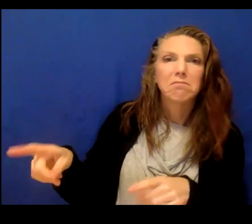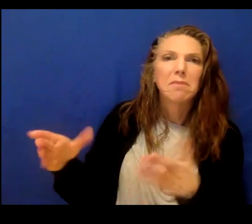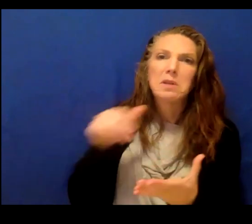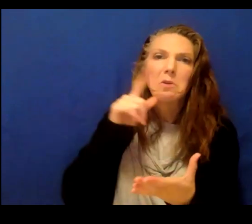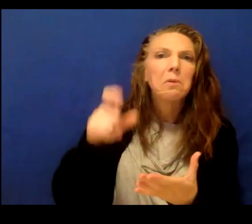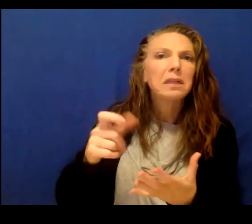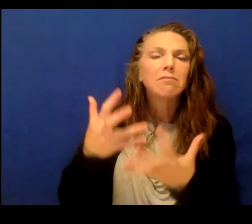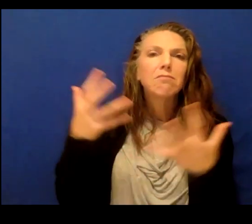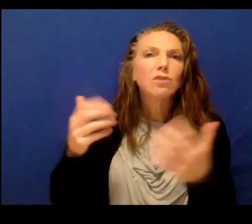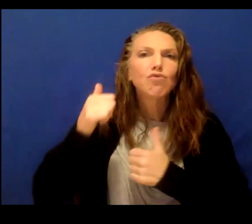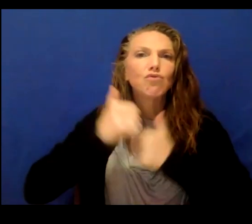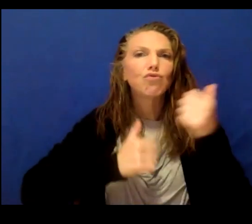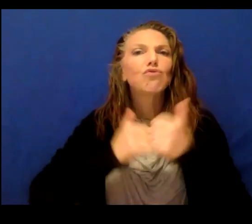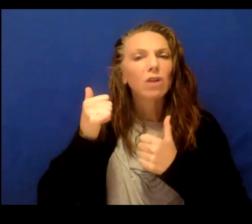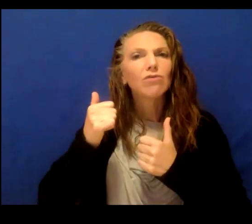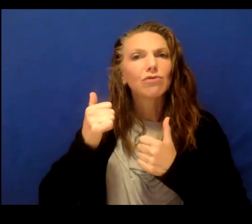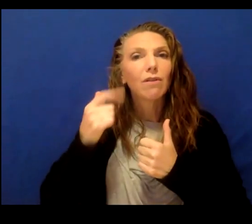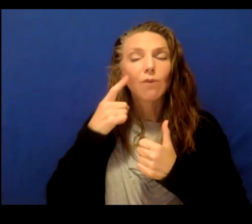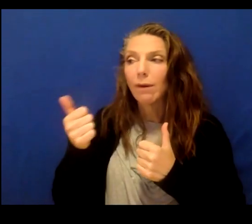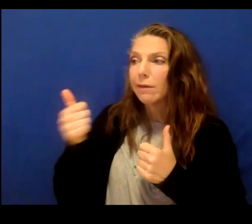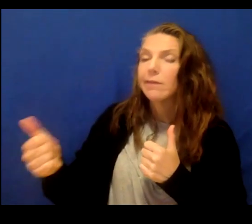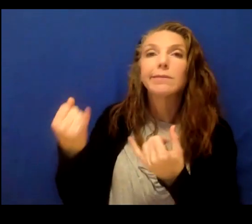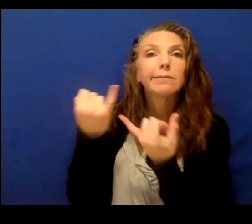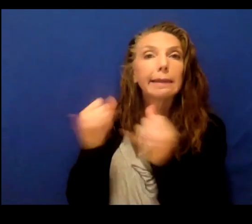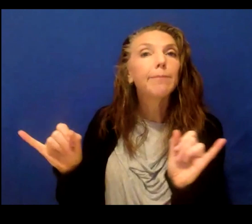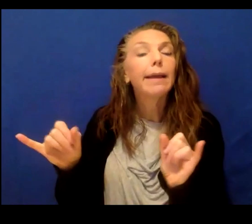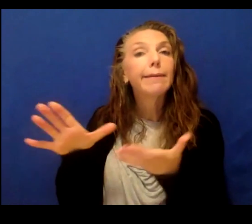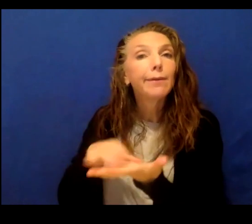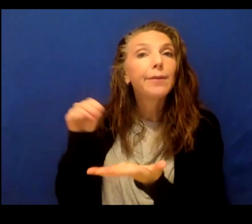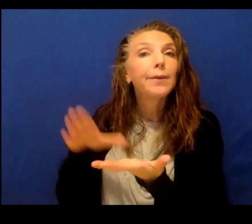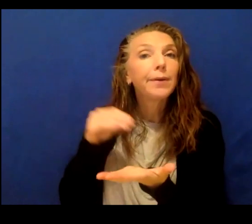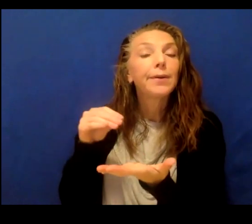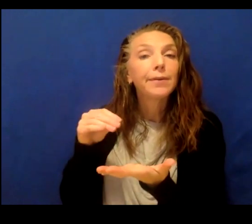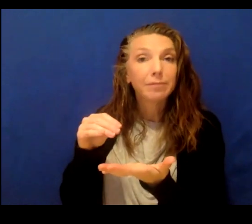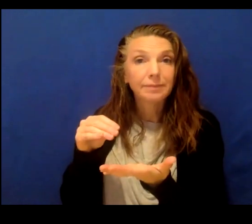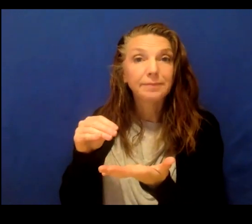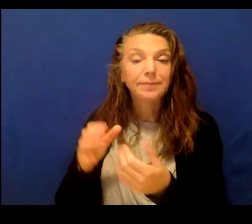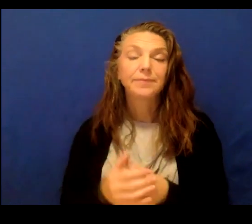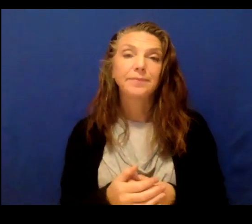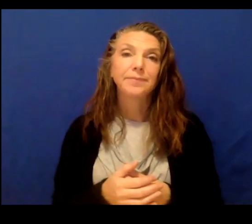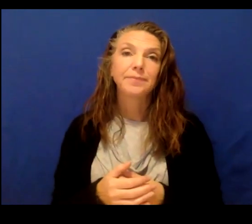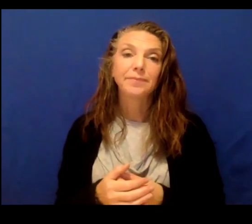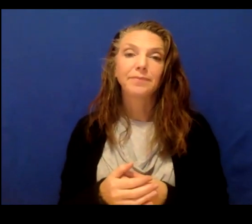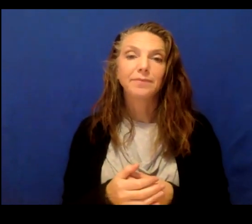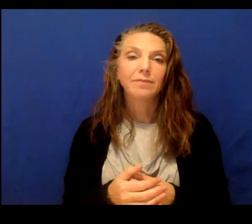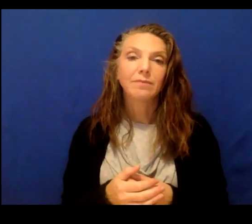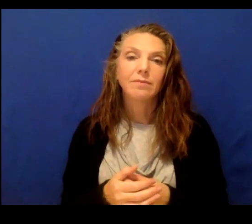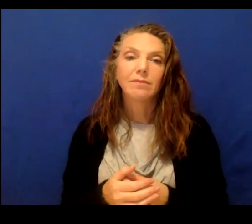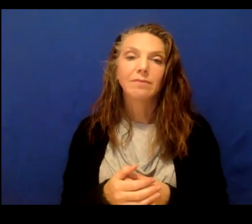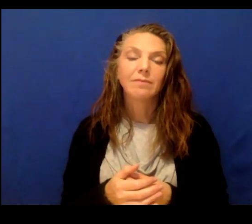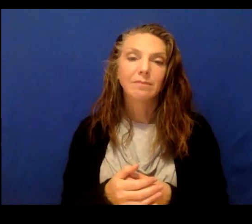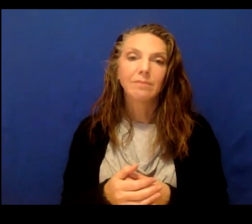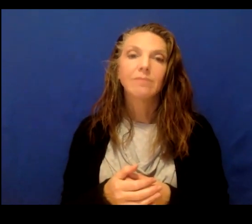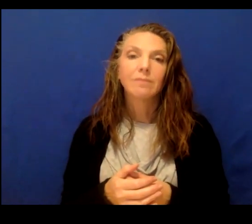need that much structure to more autonomously lead their own, learning and engagement within the space. And we also want to ensure